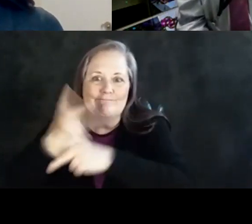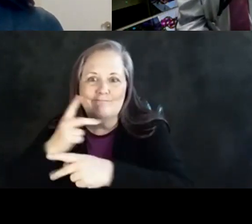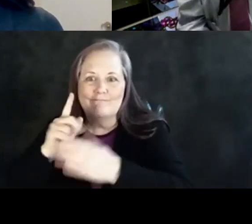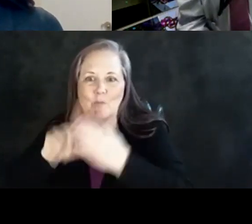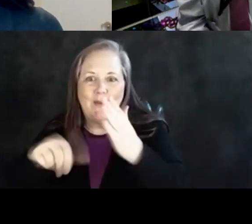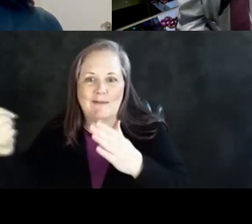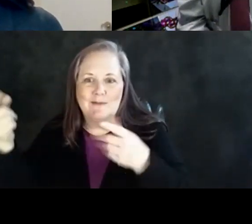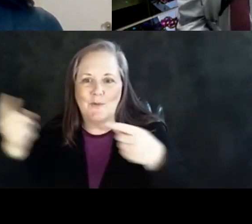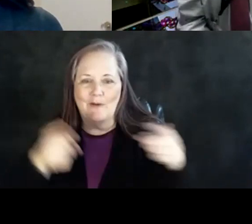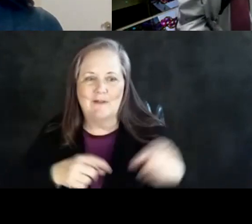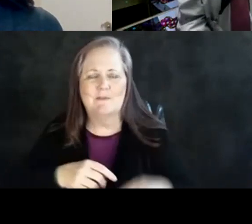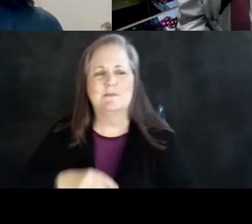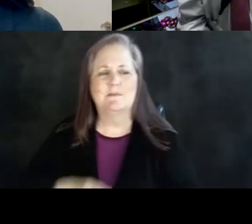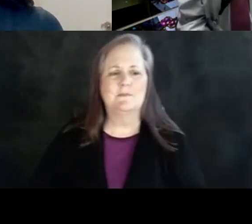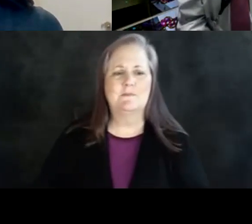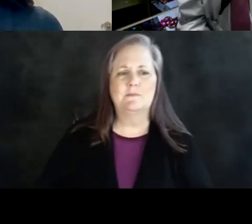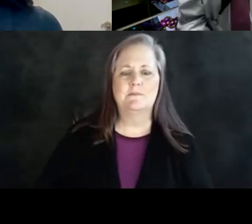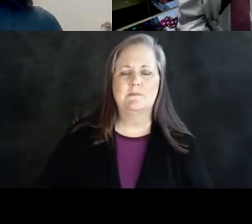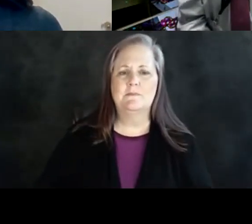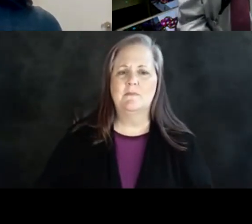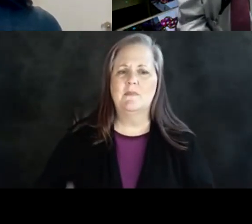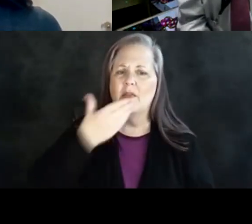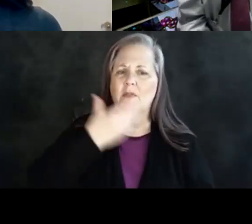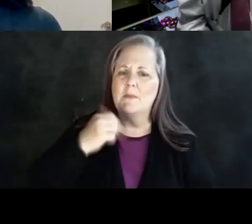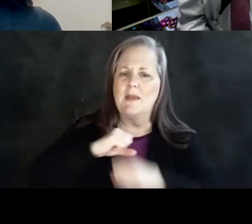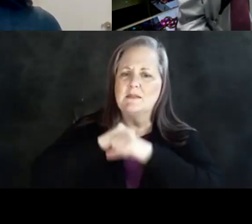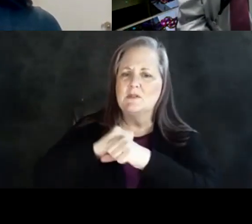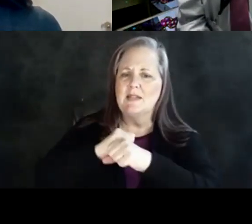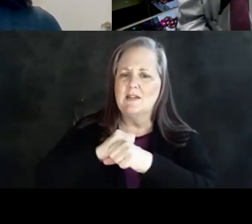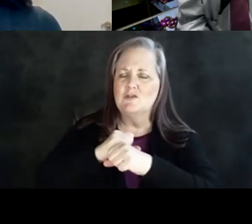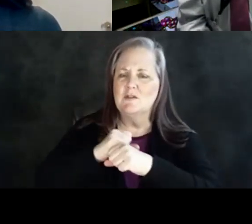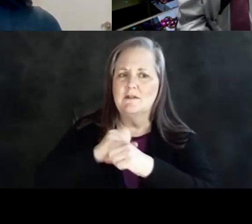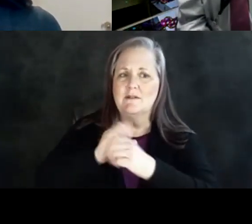Anna asks, what is currently the best form of protection against COVID-19?